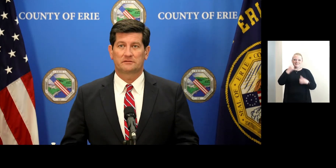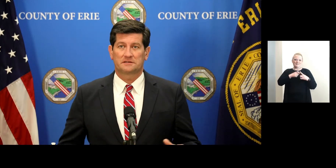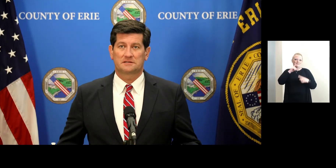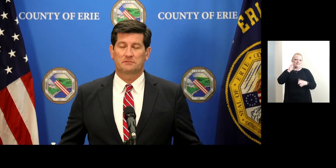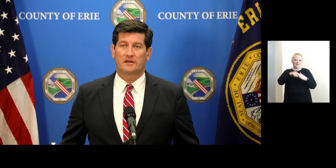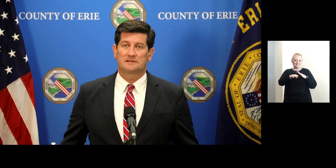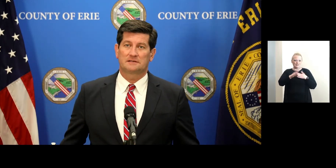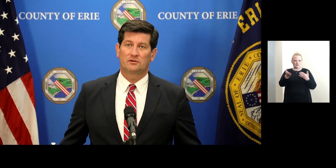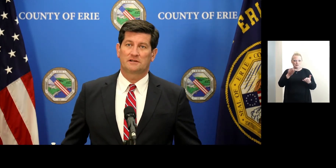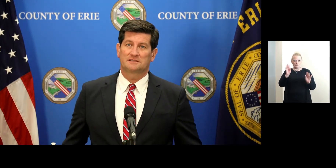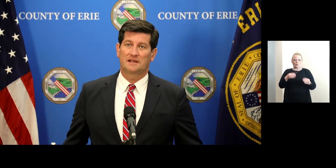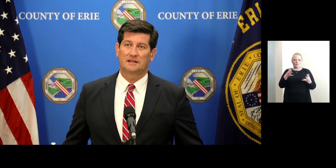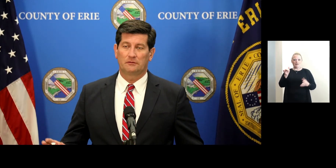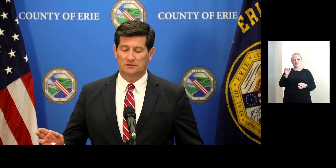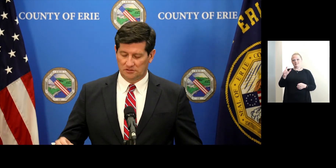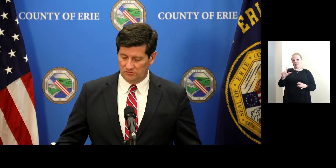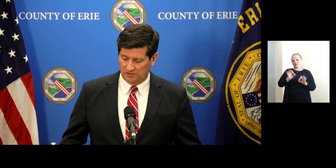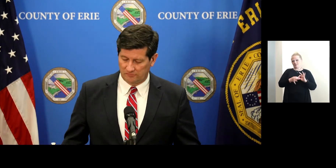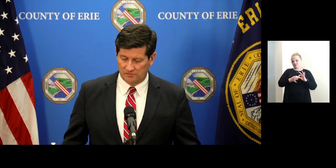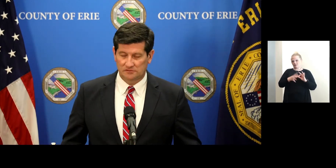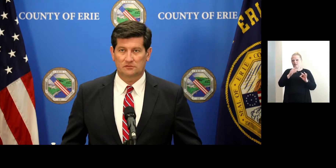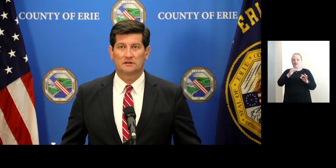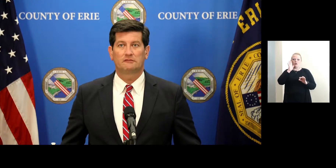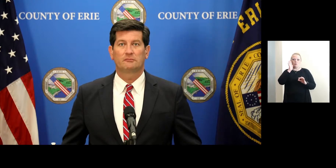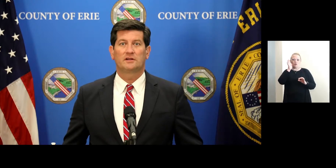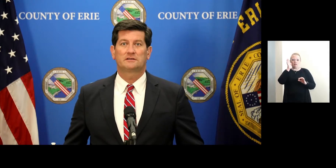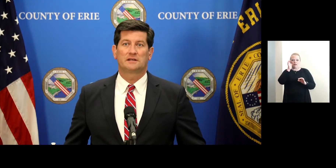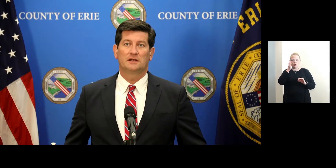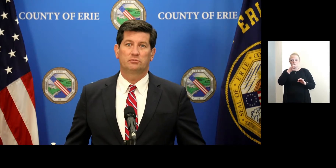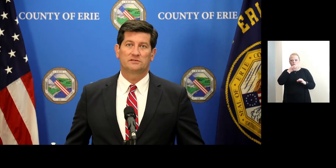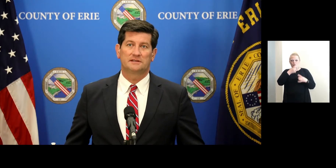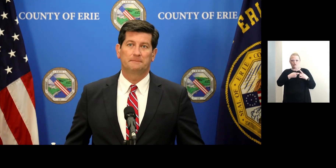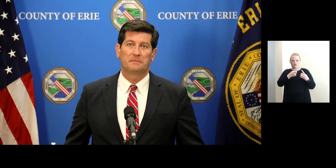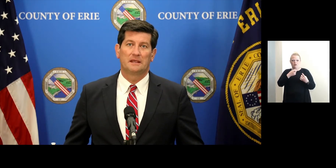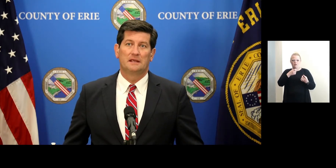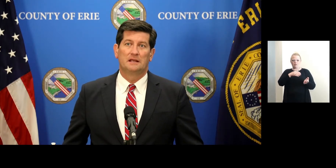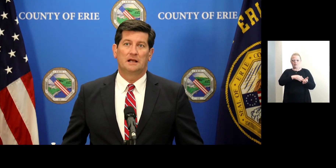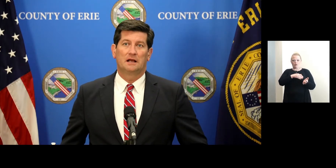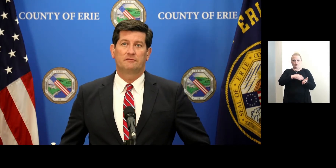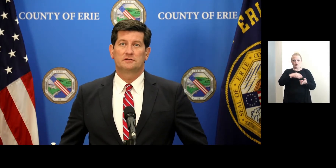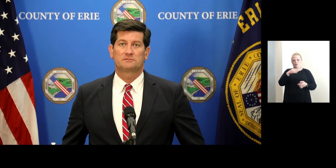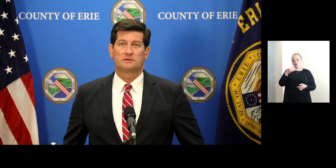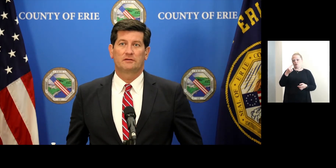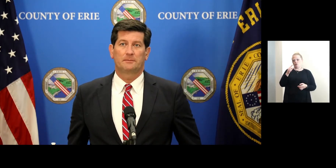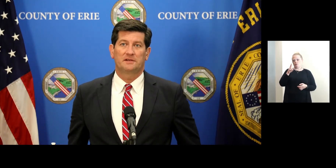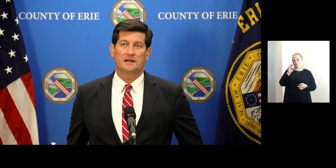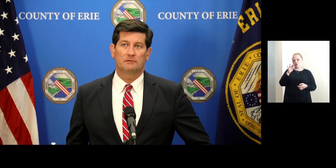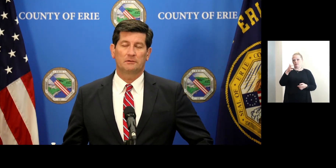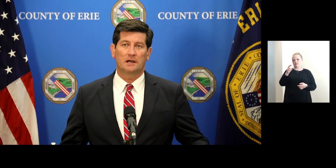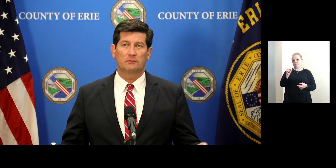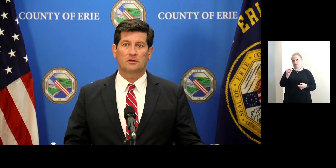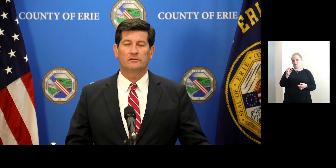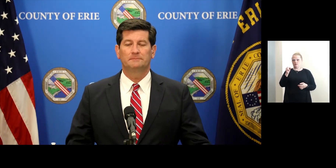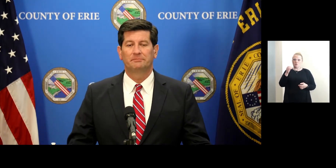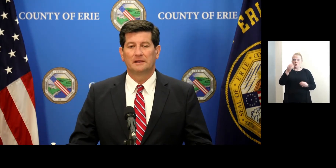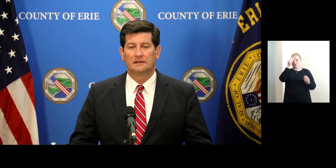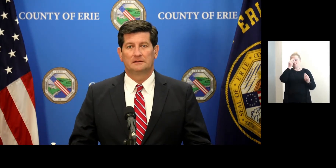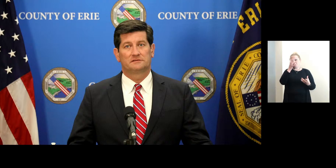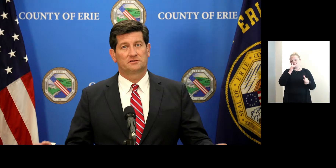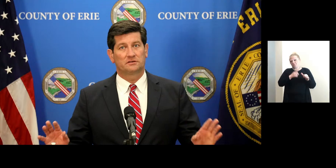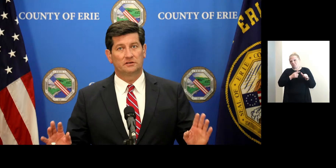Access Services to provide us the American Sign Language, and you'll hear very shortly from Dr. Gail Burstein. First, we'll give you an update on where we are with